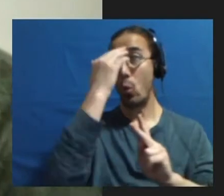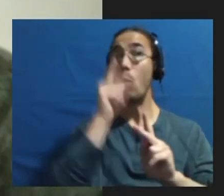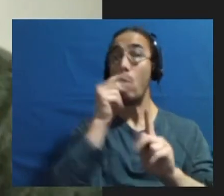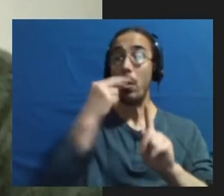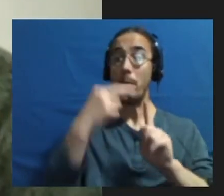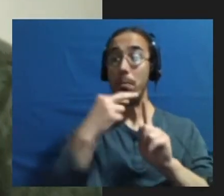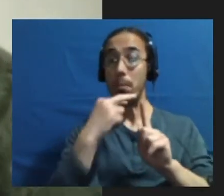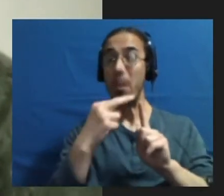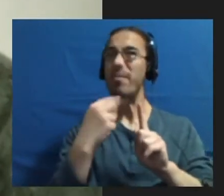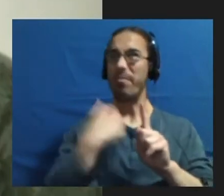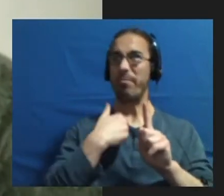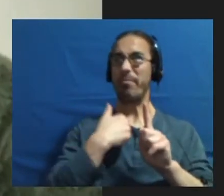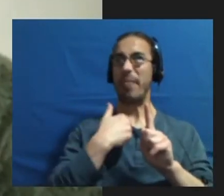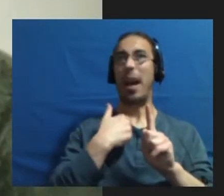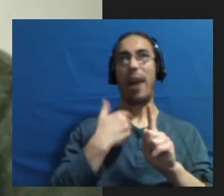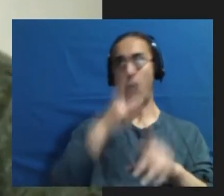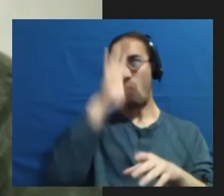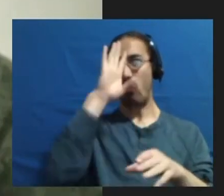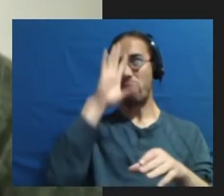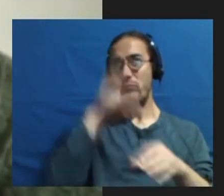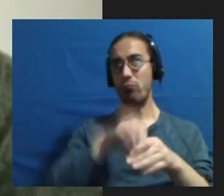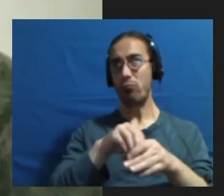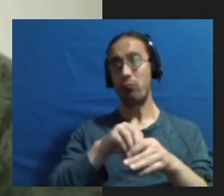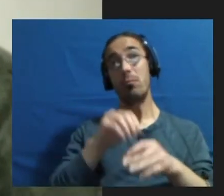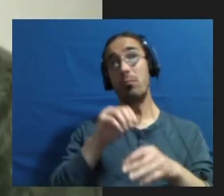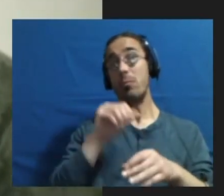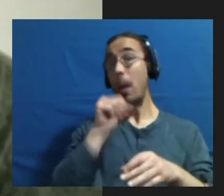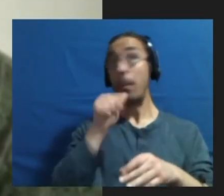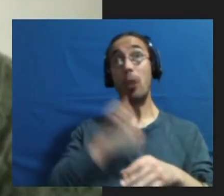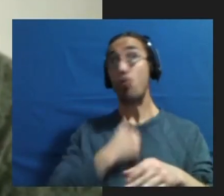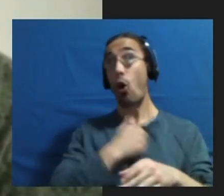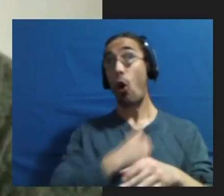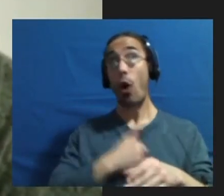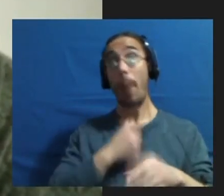autism, and I'm fine with that because I do have autism.